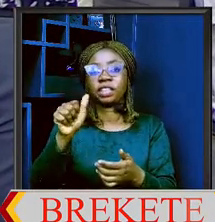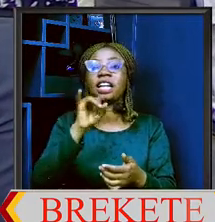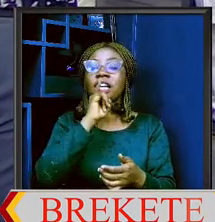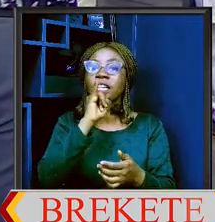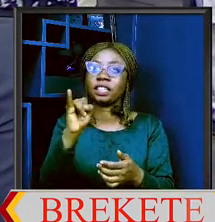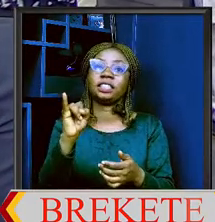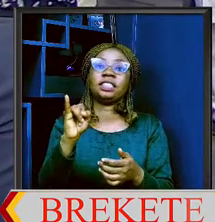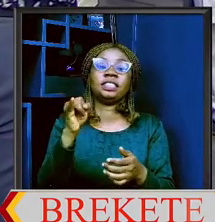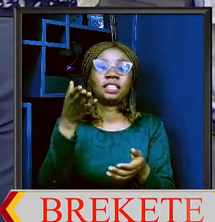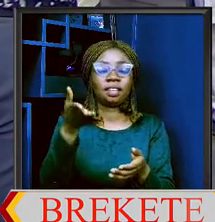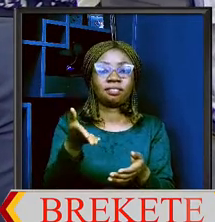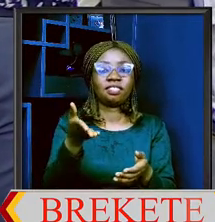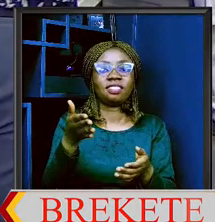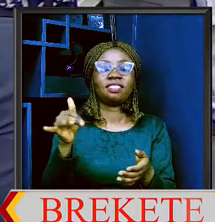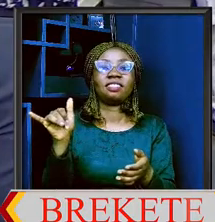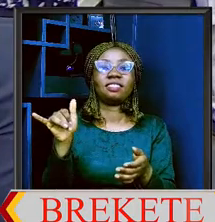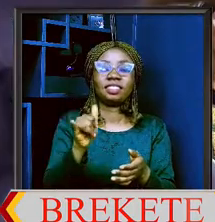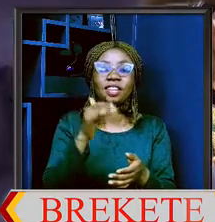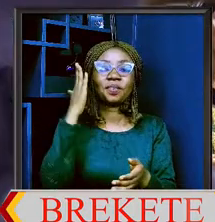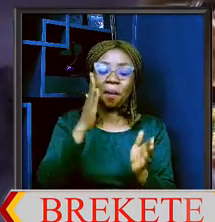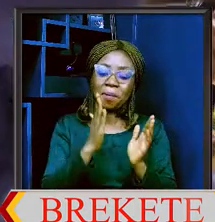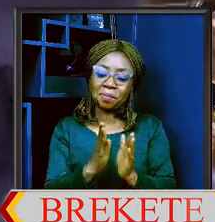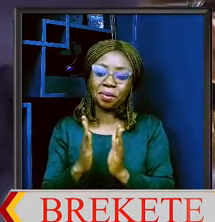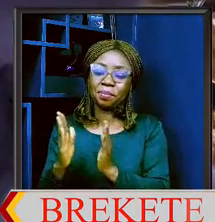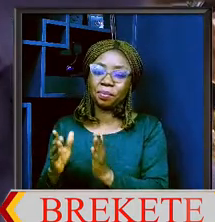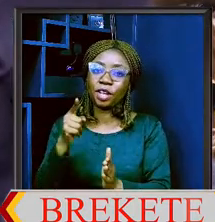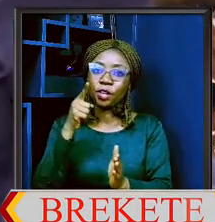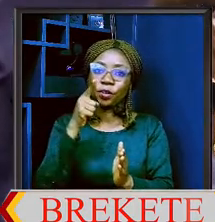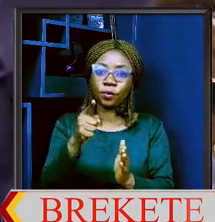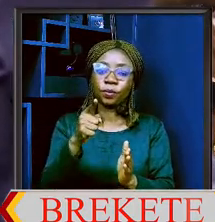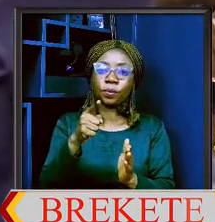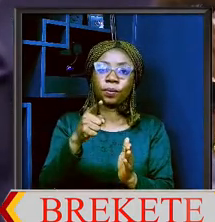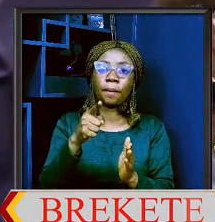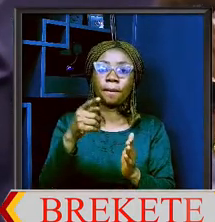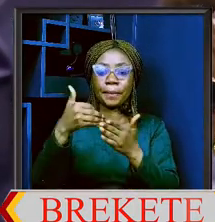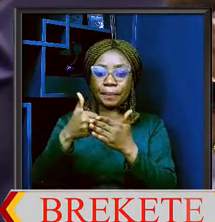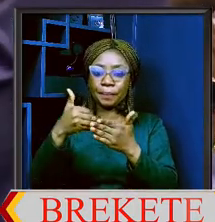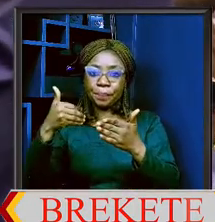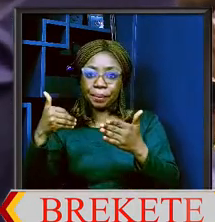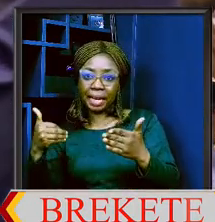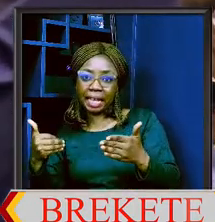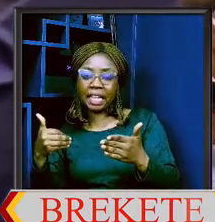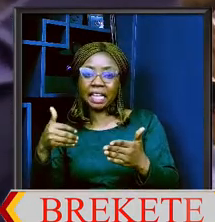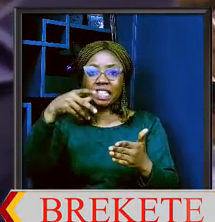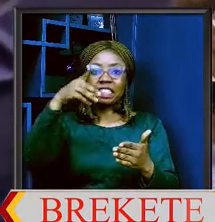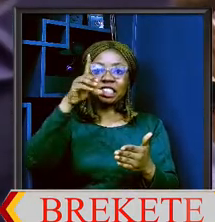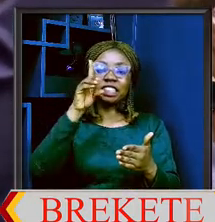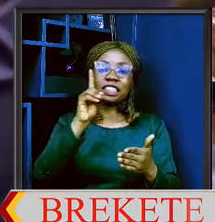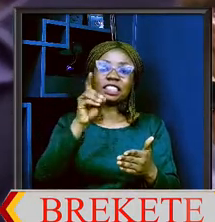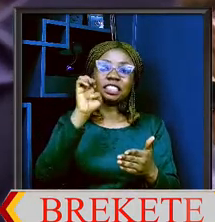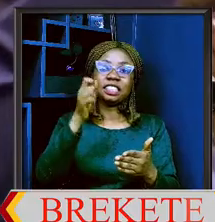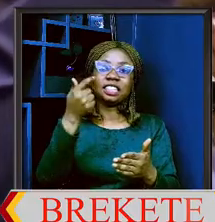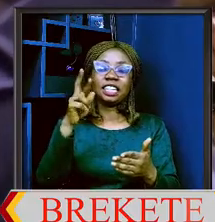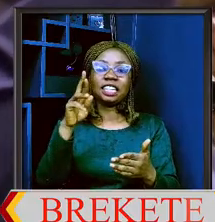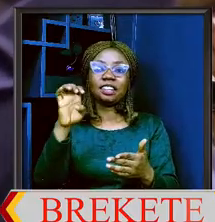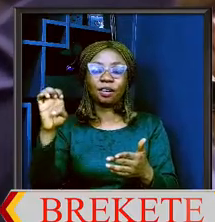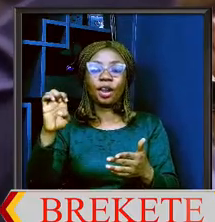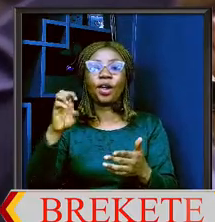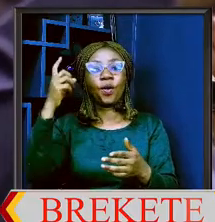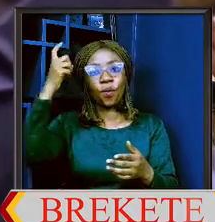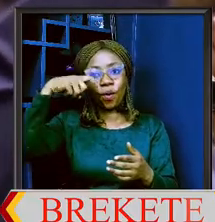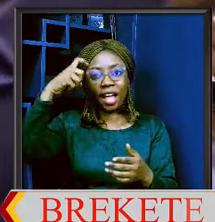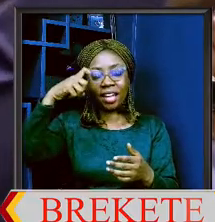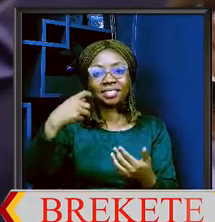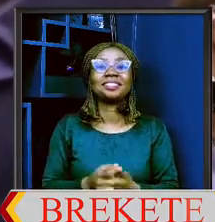concerned they will prepare you pre-degree wise I don't know understand